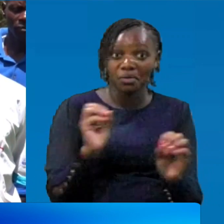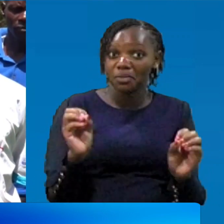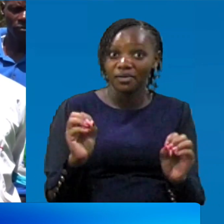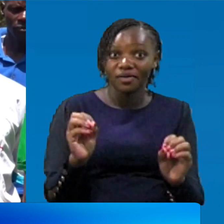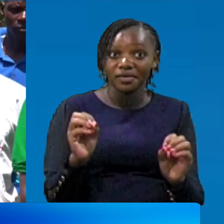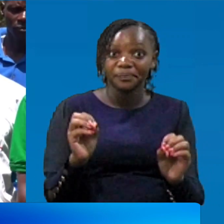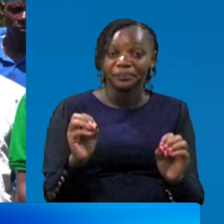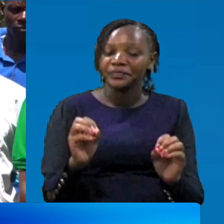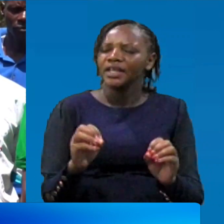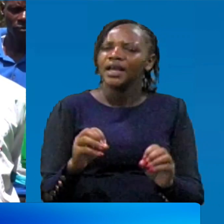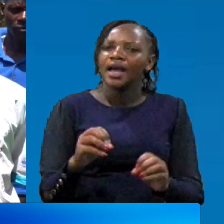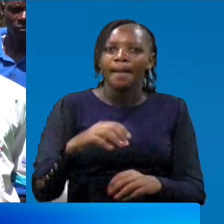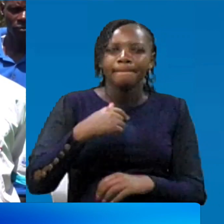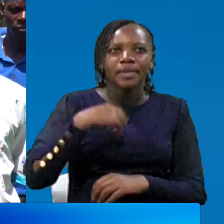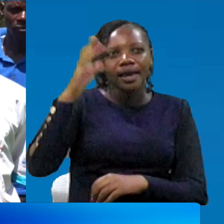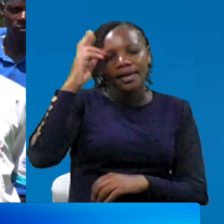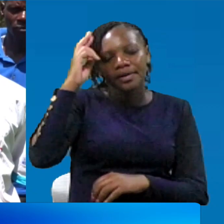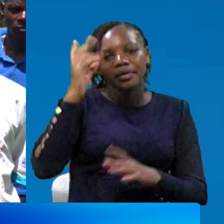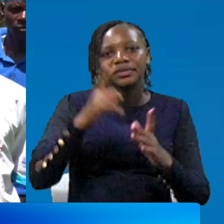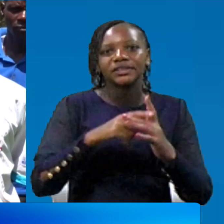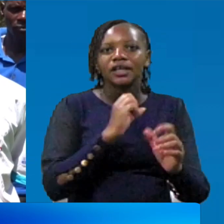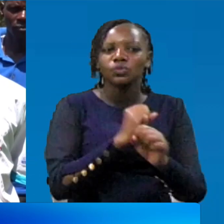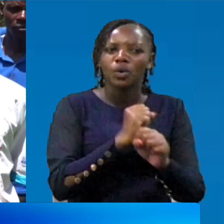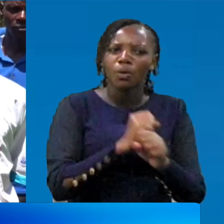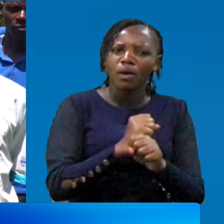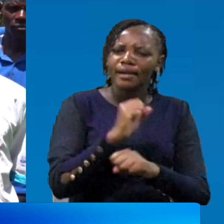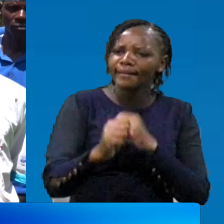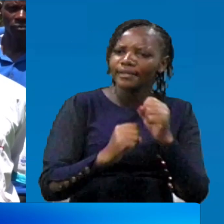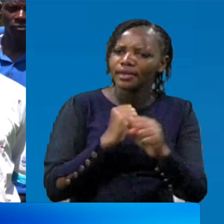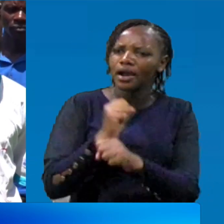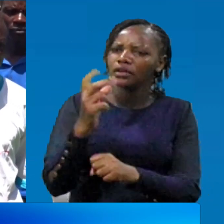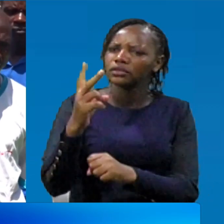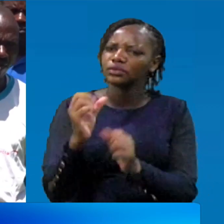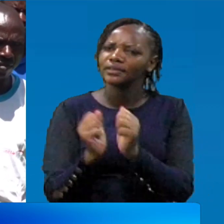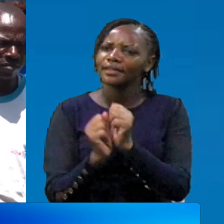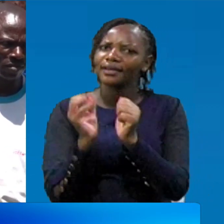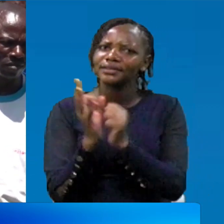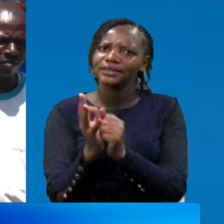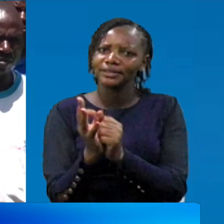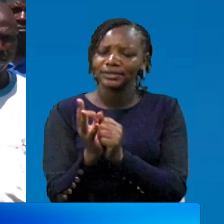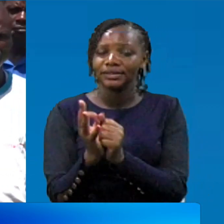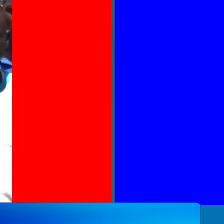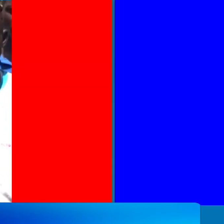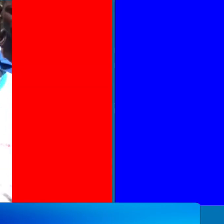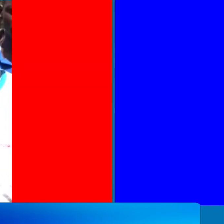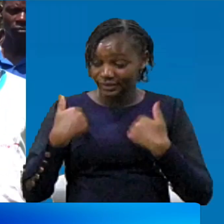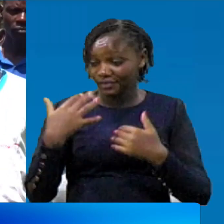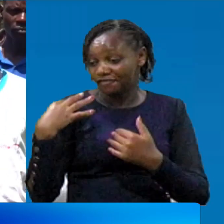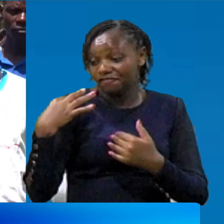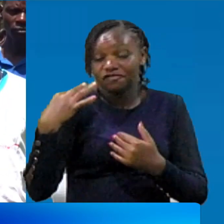Kazi nilianza 2013 nikiwa ninafanya kazi bure.